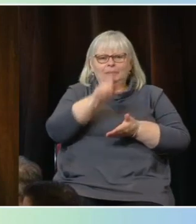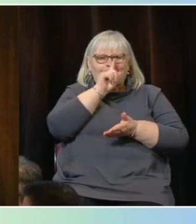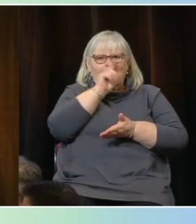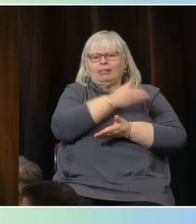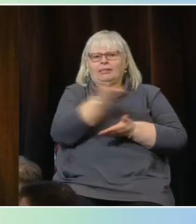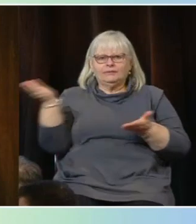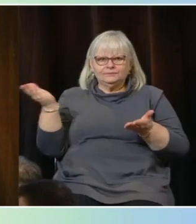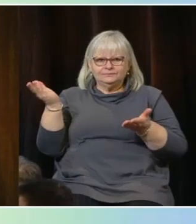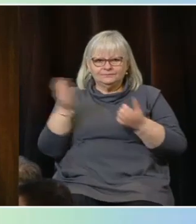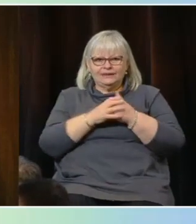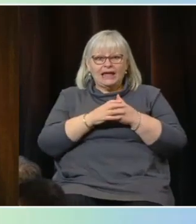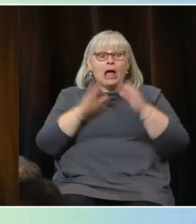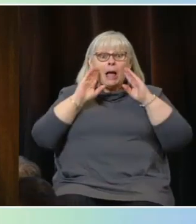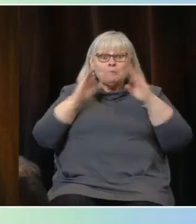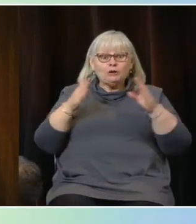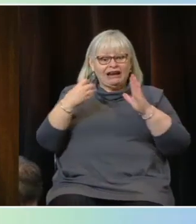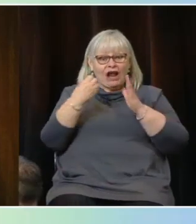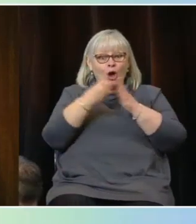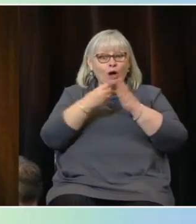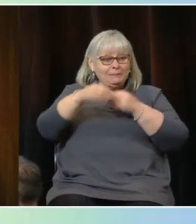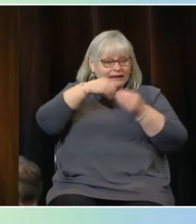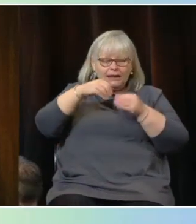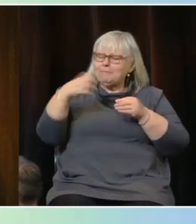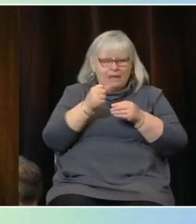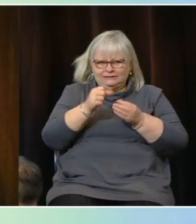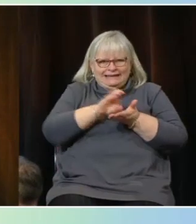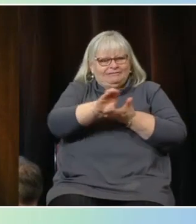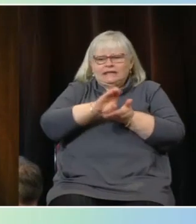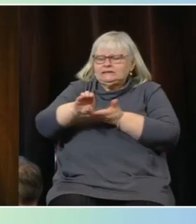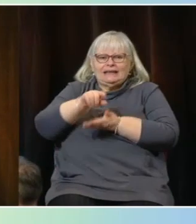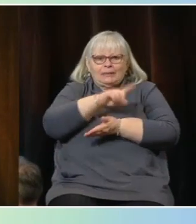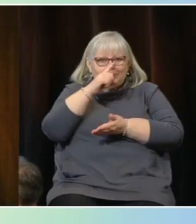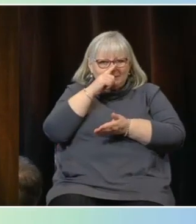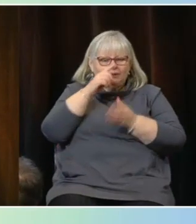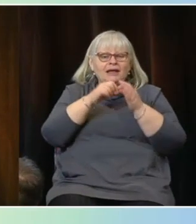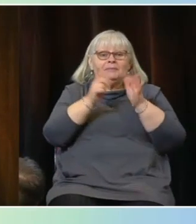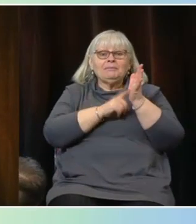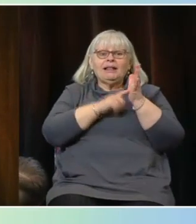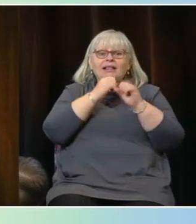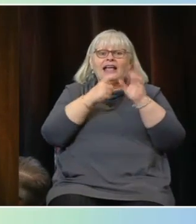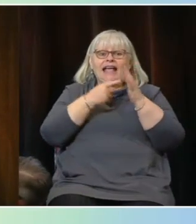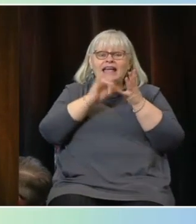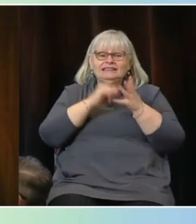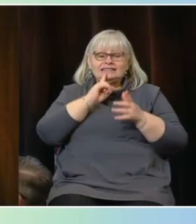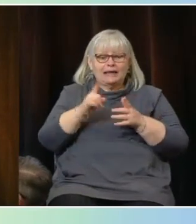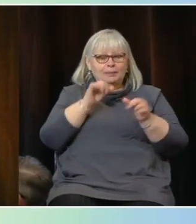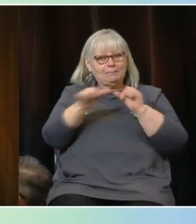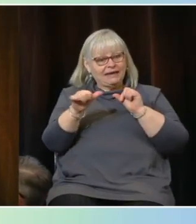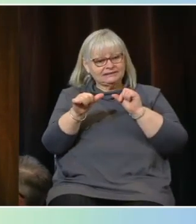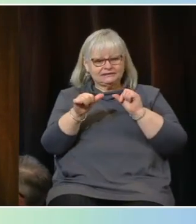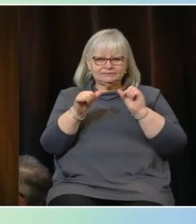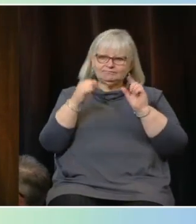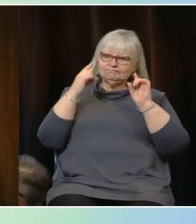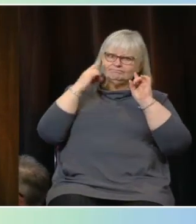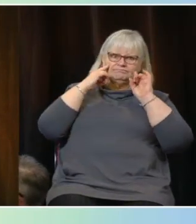a flourishing modern economy requires investment in people Bill Gates has argued that the best leading indicator of a country's